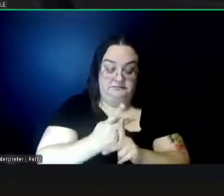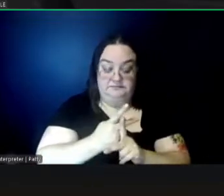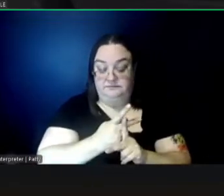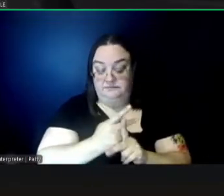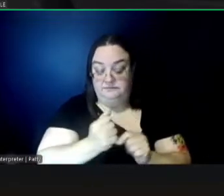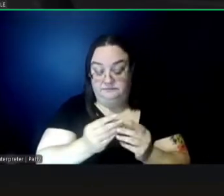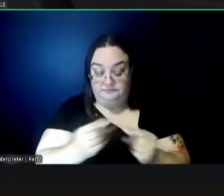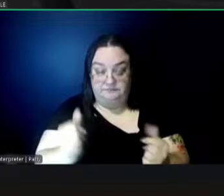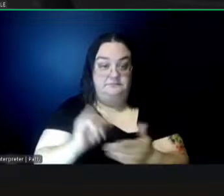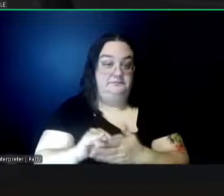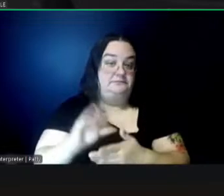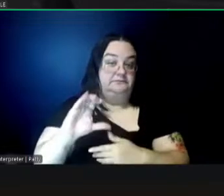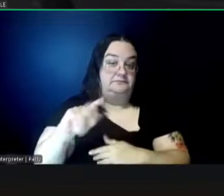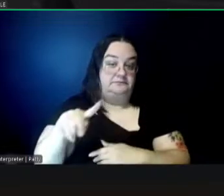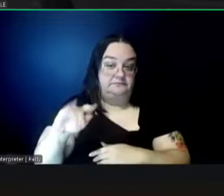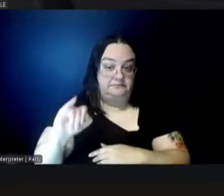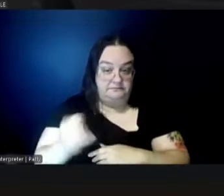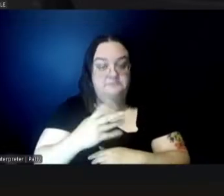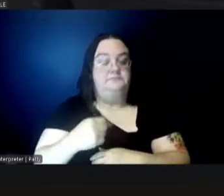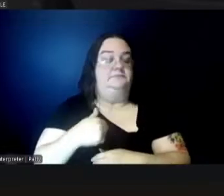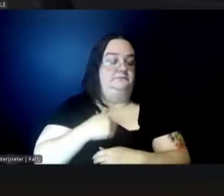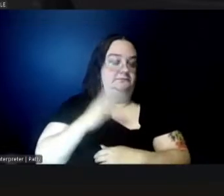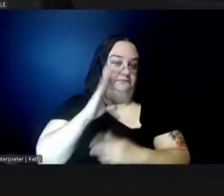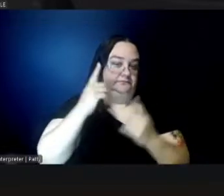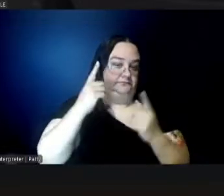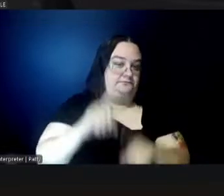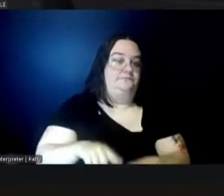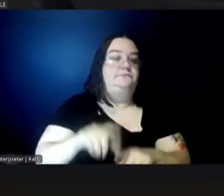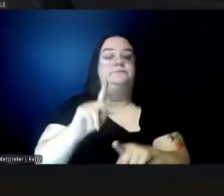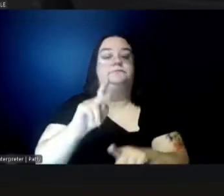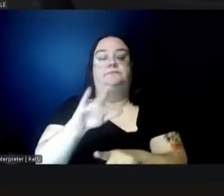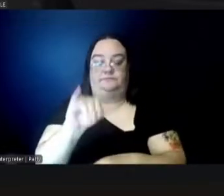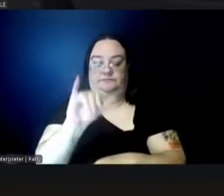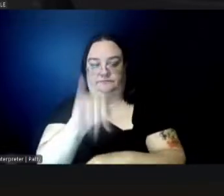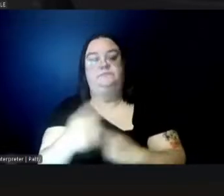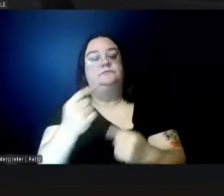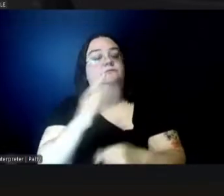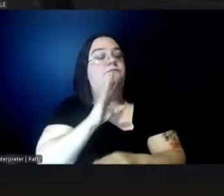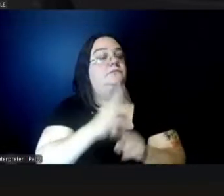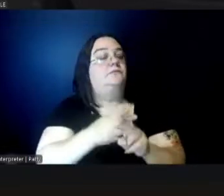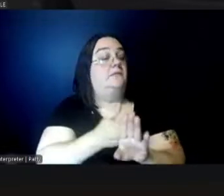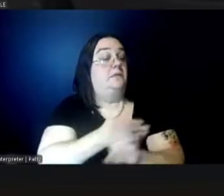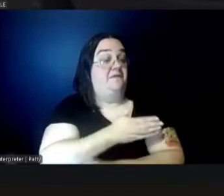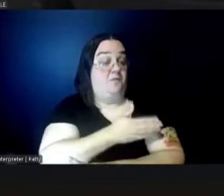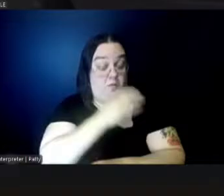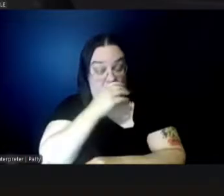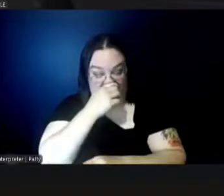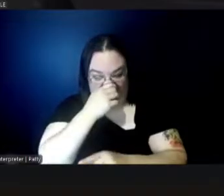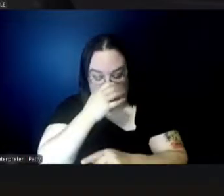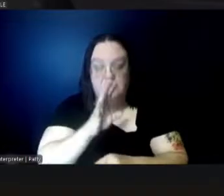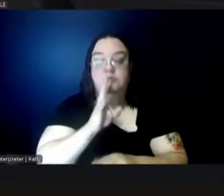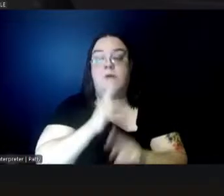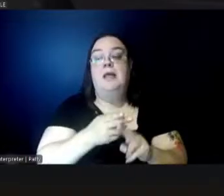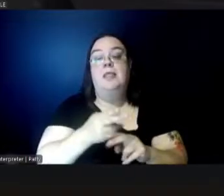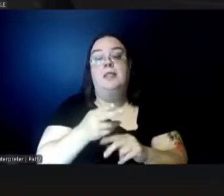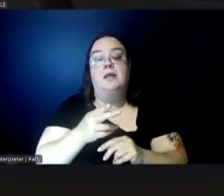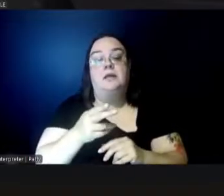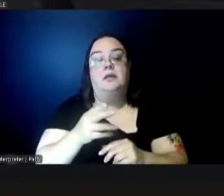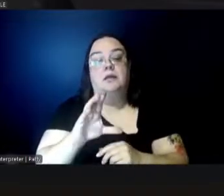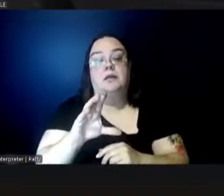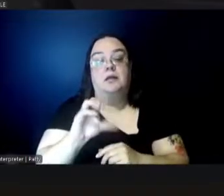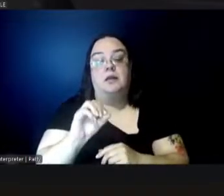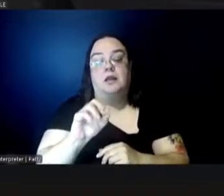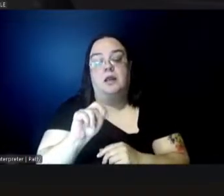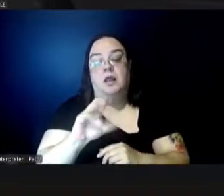I would agree with. Well, that was what I was talking about earlier when I was talking about the concrete sub and coming and do